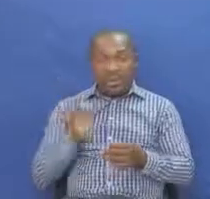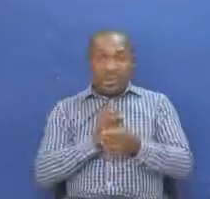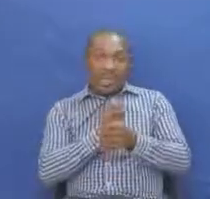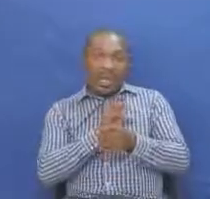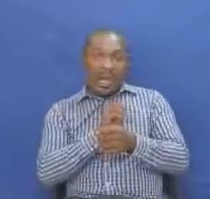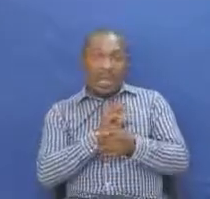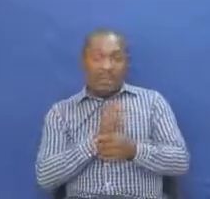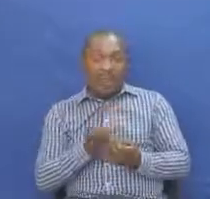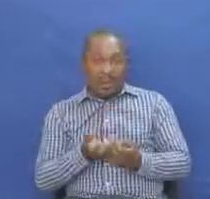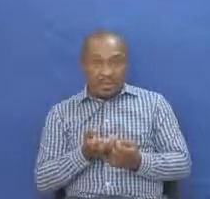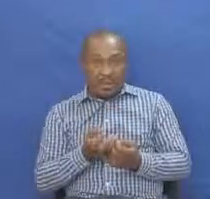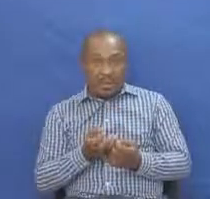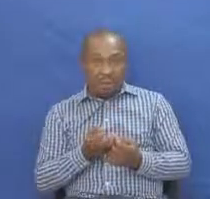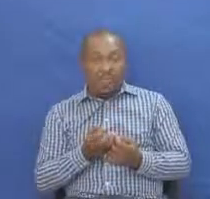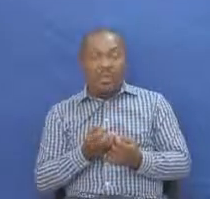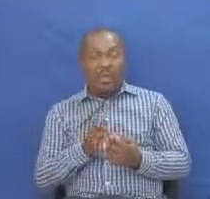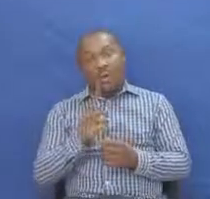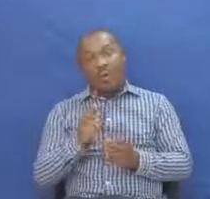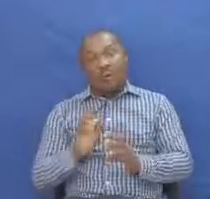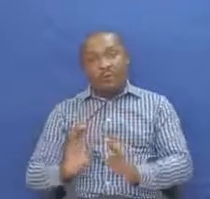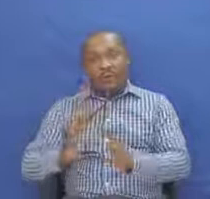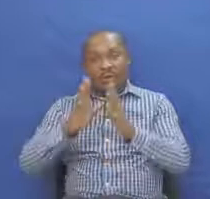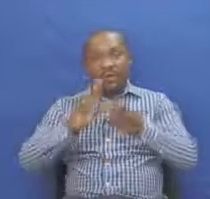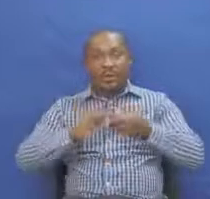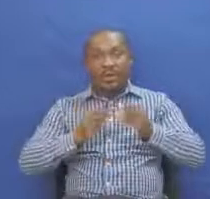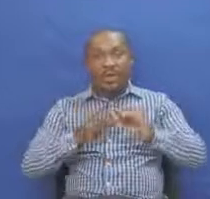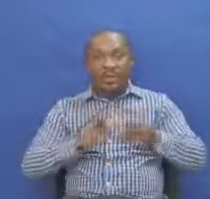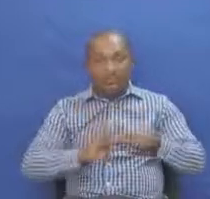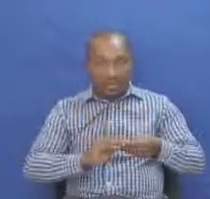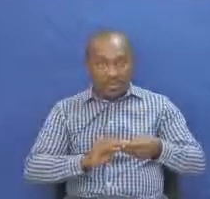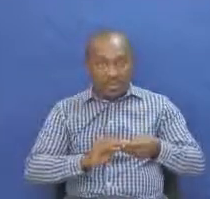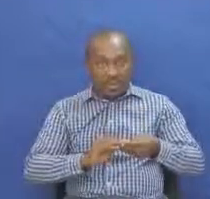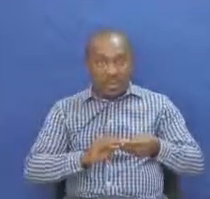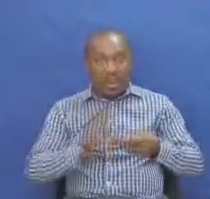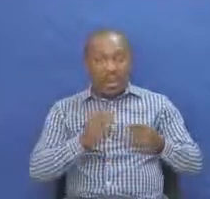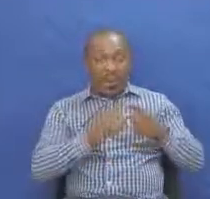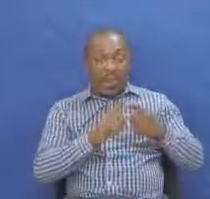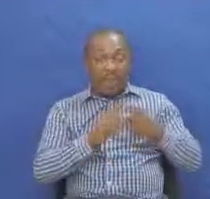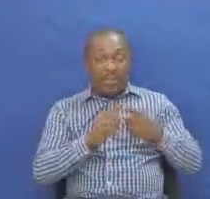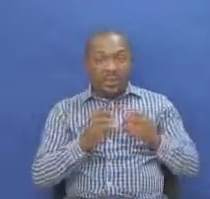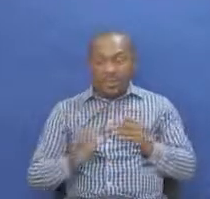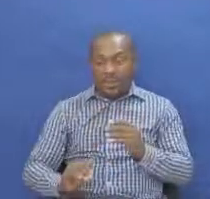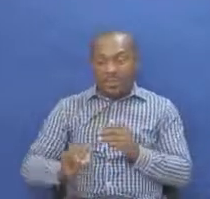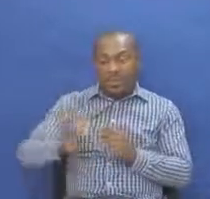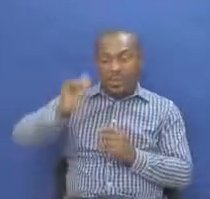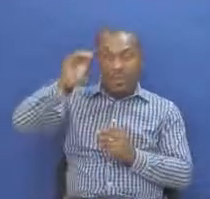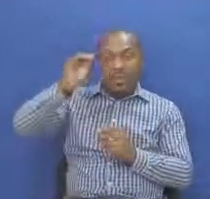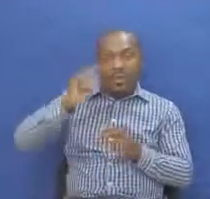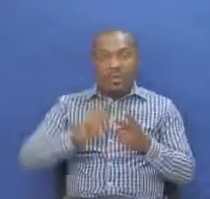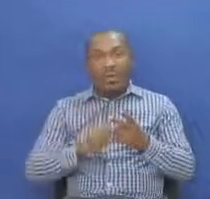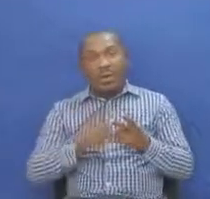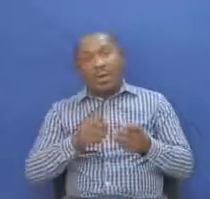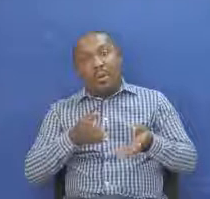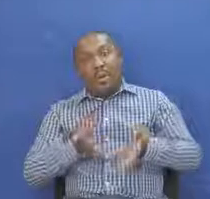1. One of the characteristics of living organisms is growth, including others like reproduction, nutrition, and so